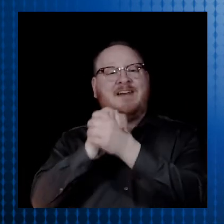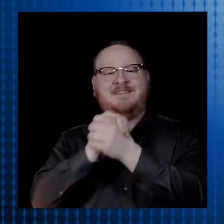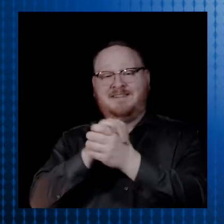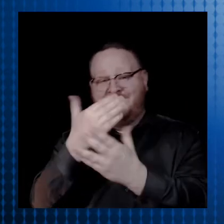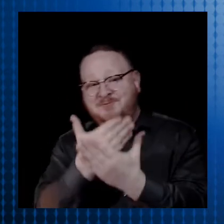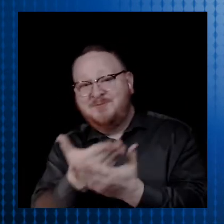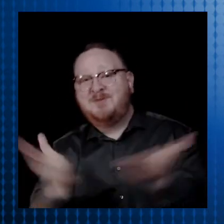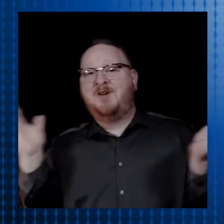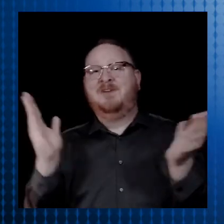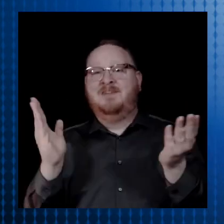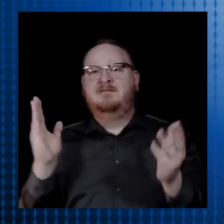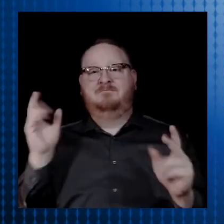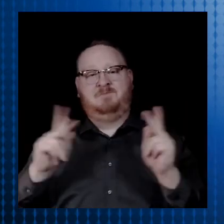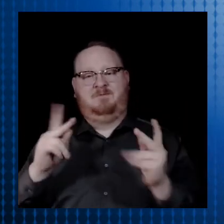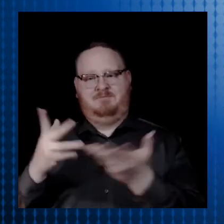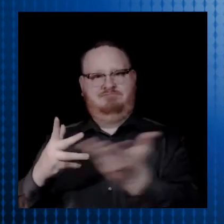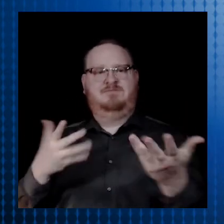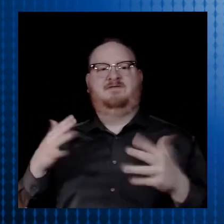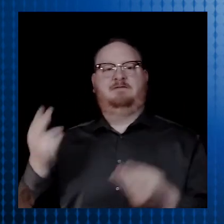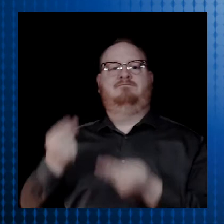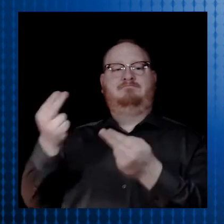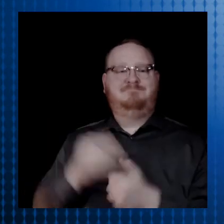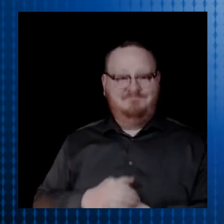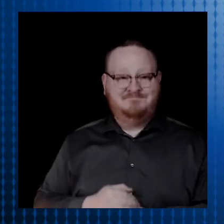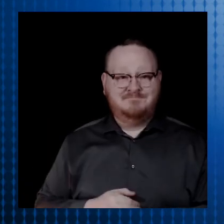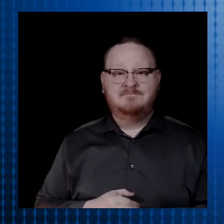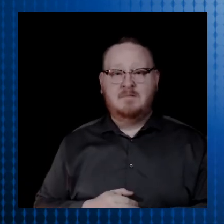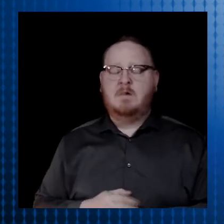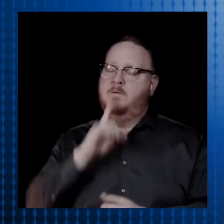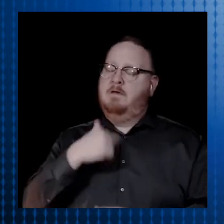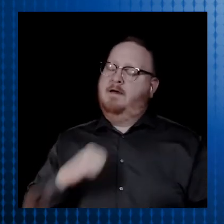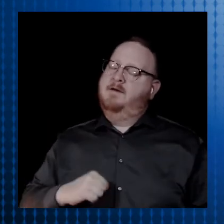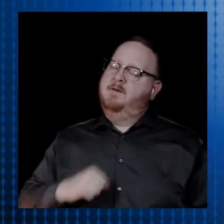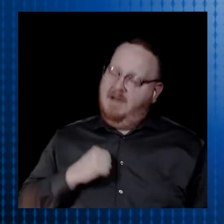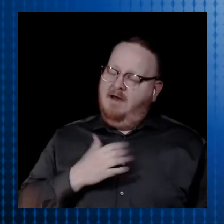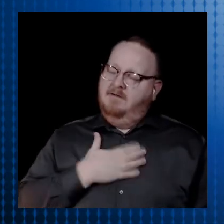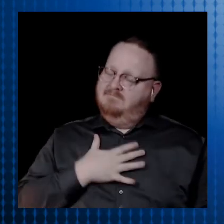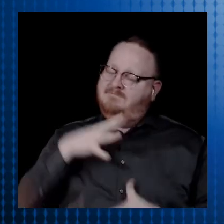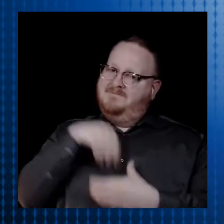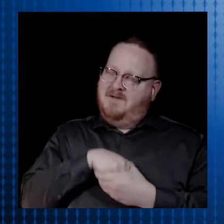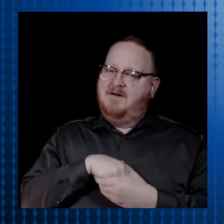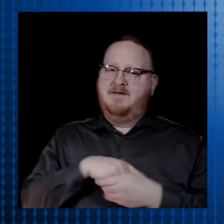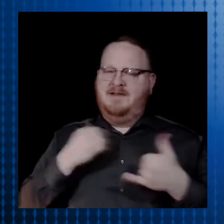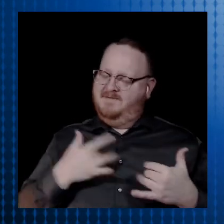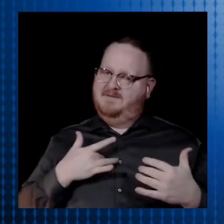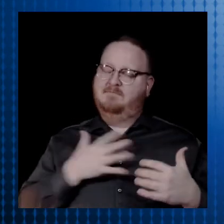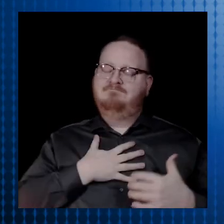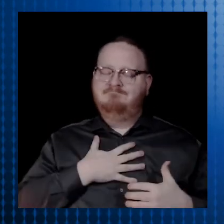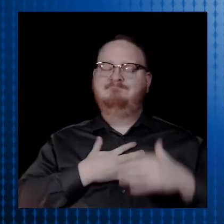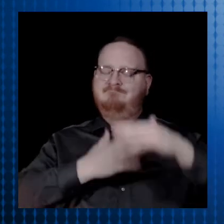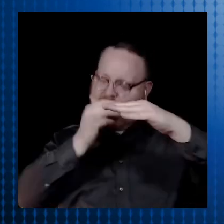to all the people that were nominated. I was proud to be nominated, and I'm honored and humbled to be the